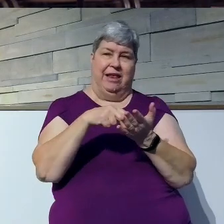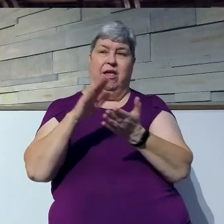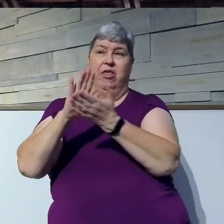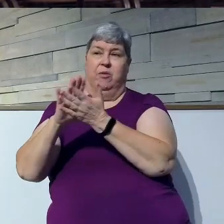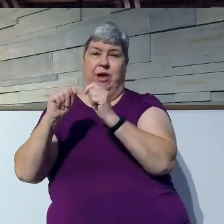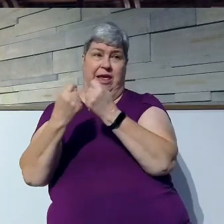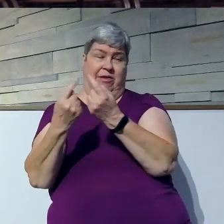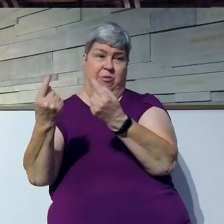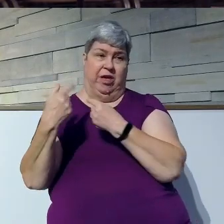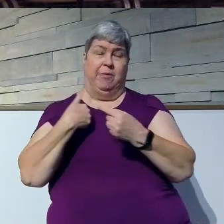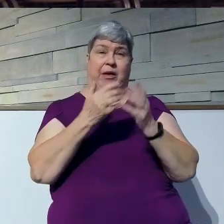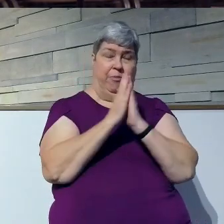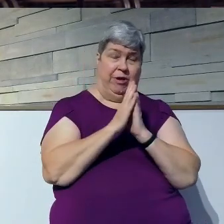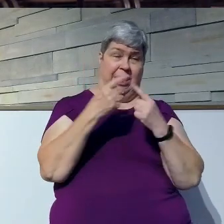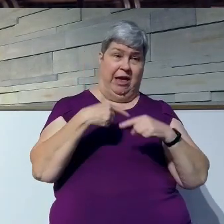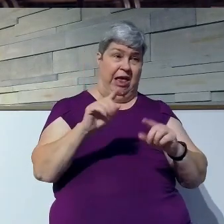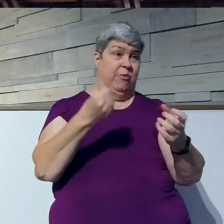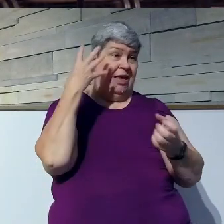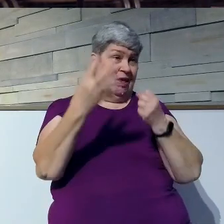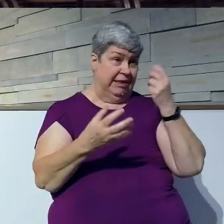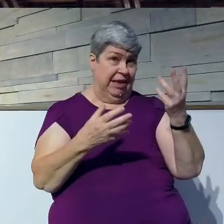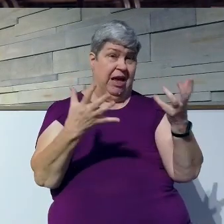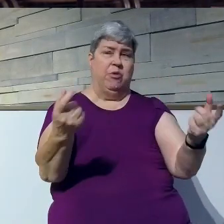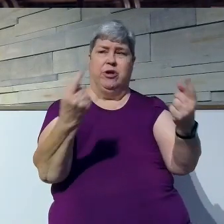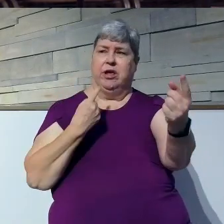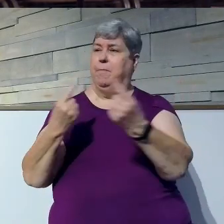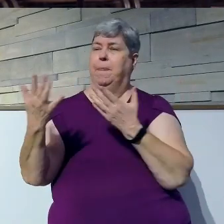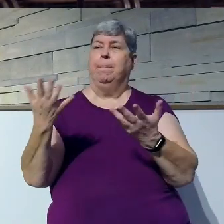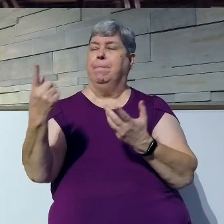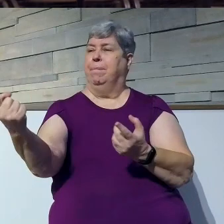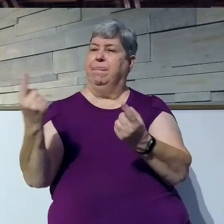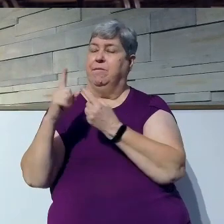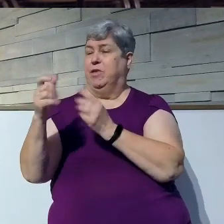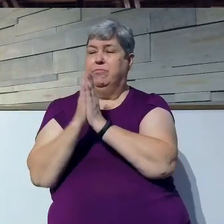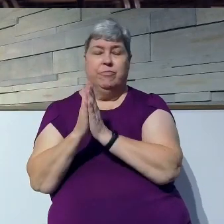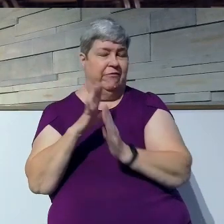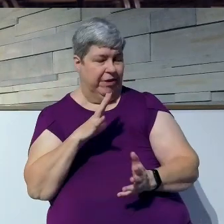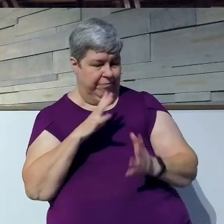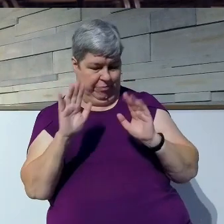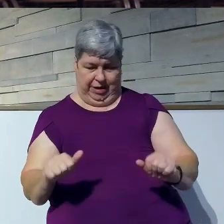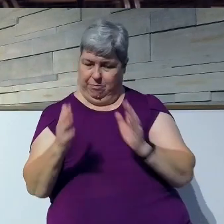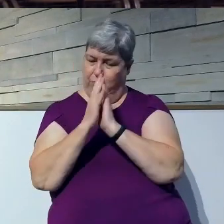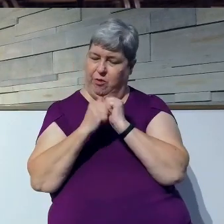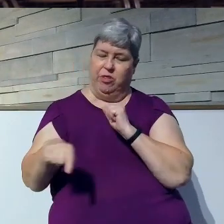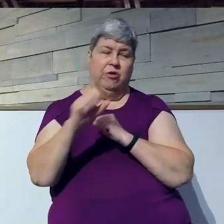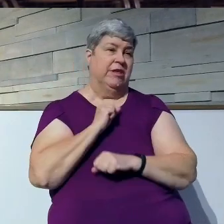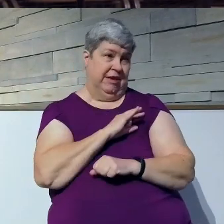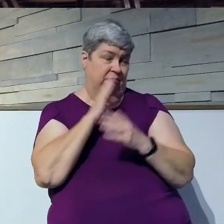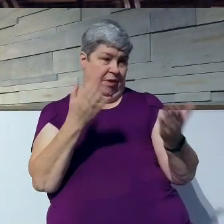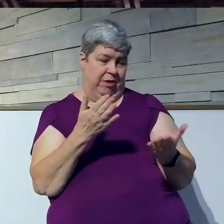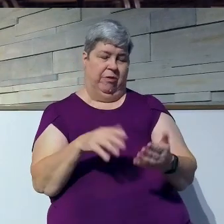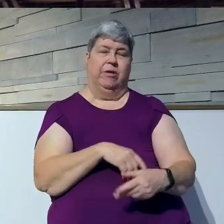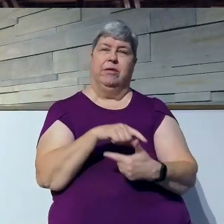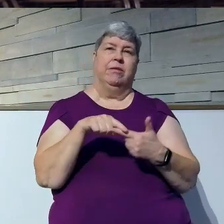back up here, and we're going to sing. And as we sing, I want to invite you to come forward. Some of you may need to come forward for prayer. We want to pray with you. Your staff will be up here at the front.